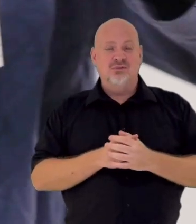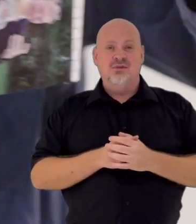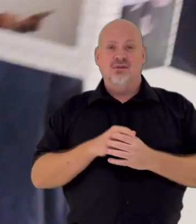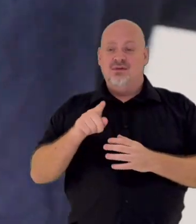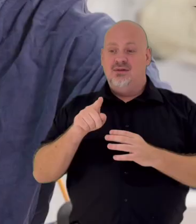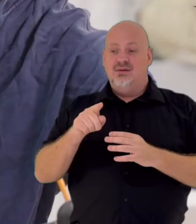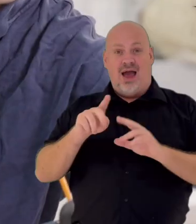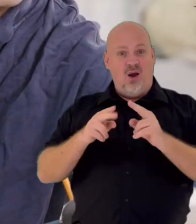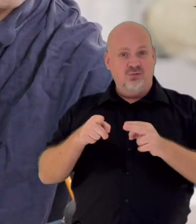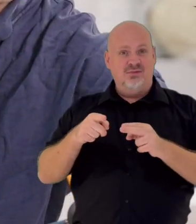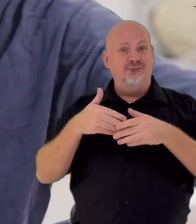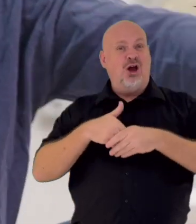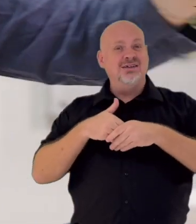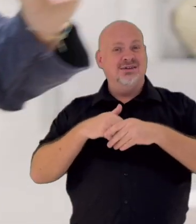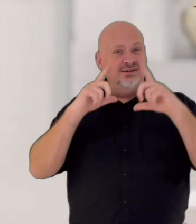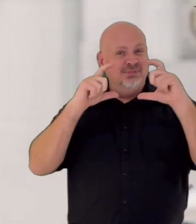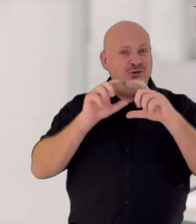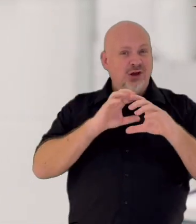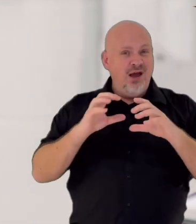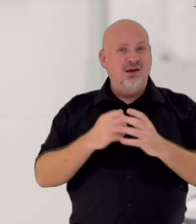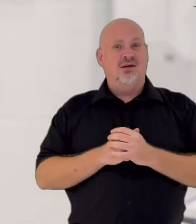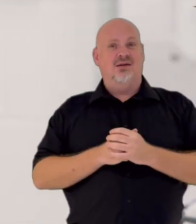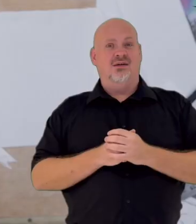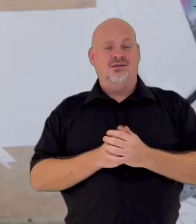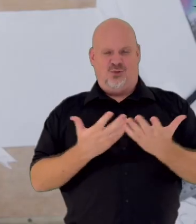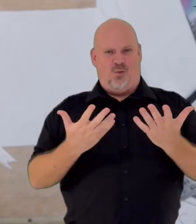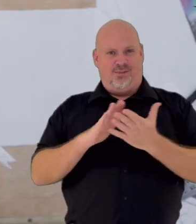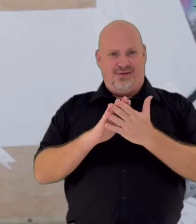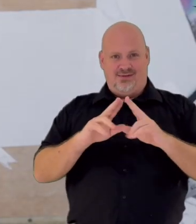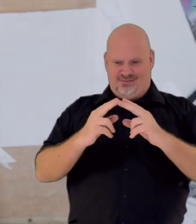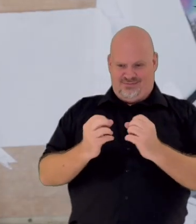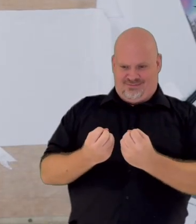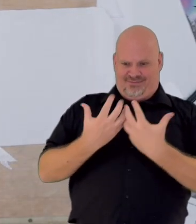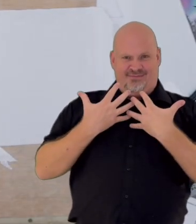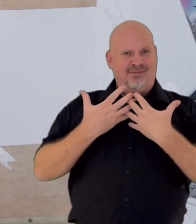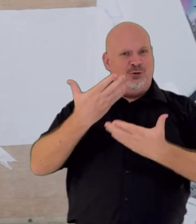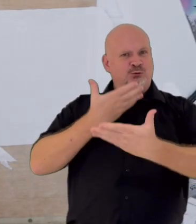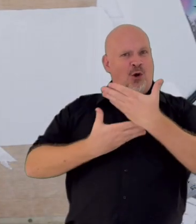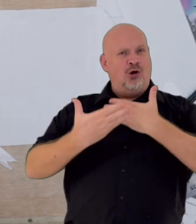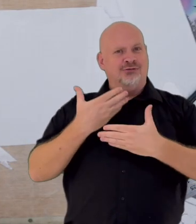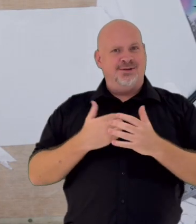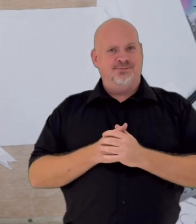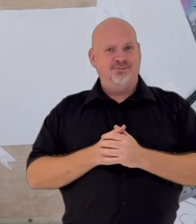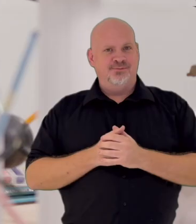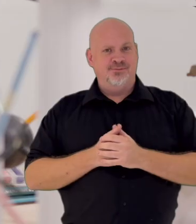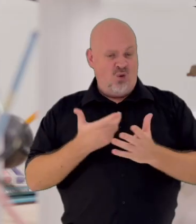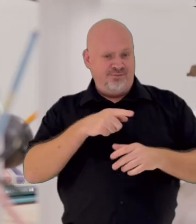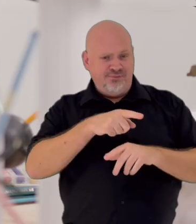of friends, so they can sort of build and tell different stories. So here we'll go F to